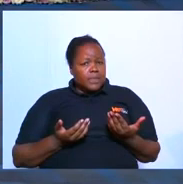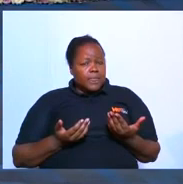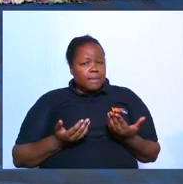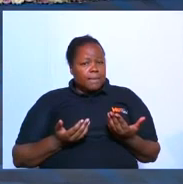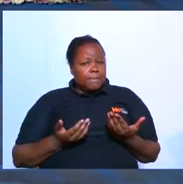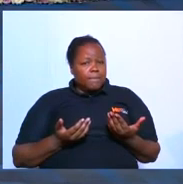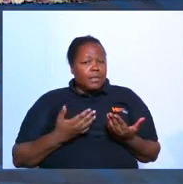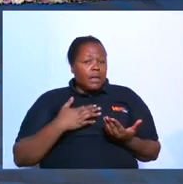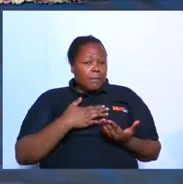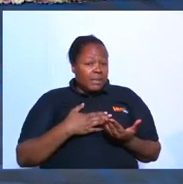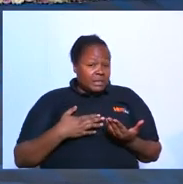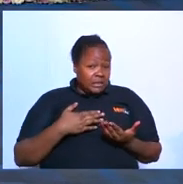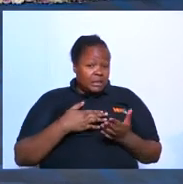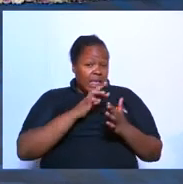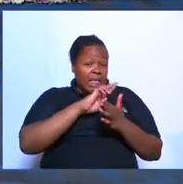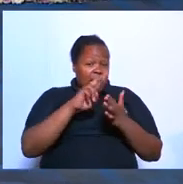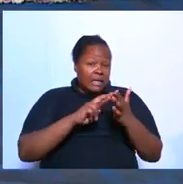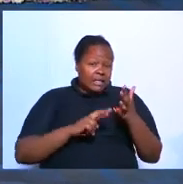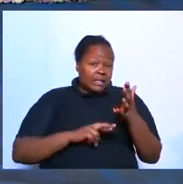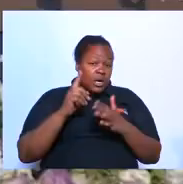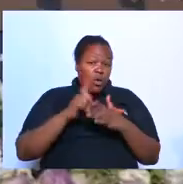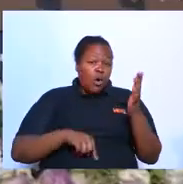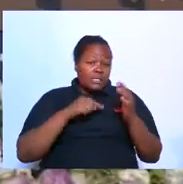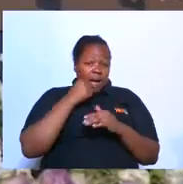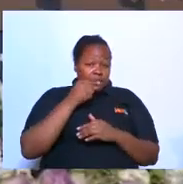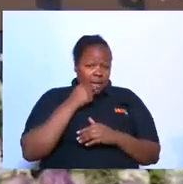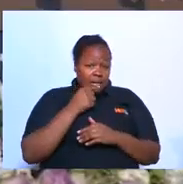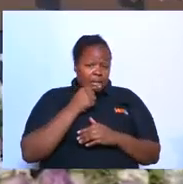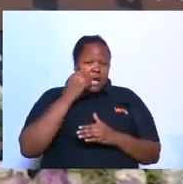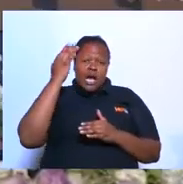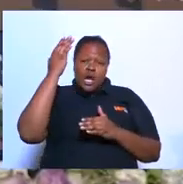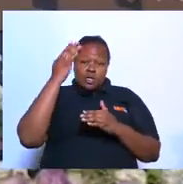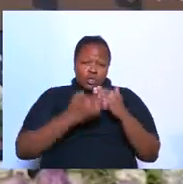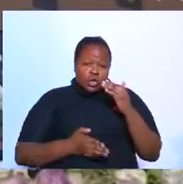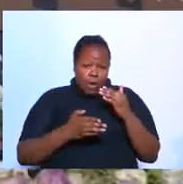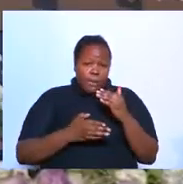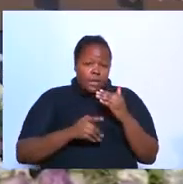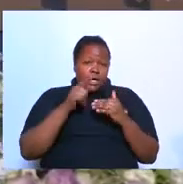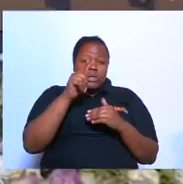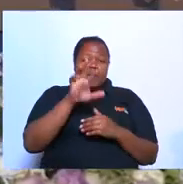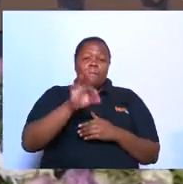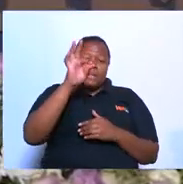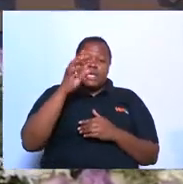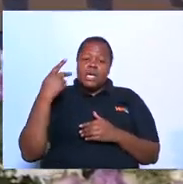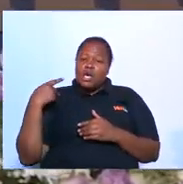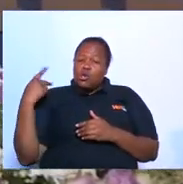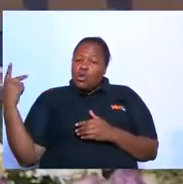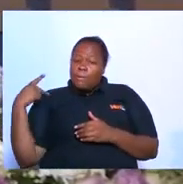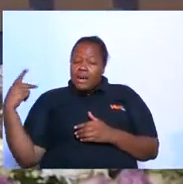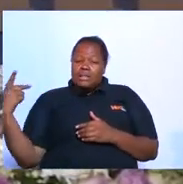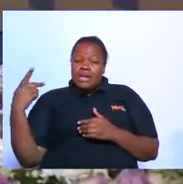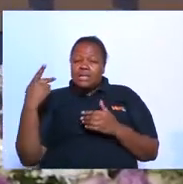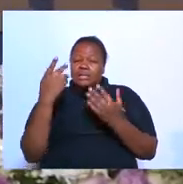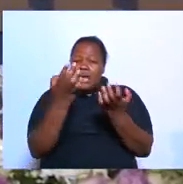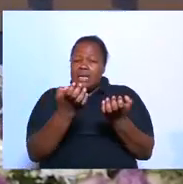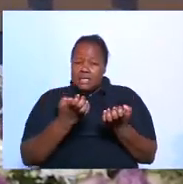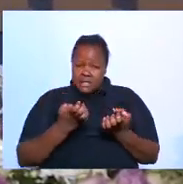read the statement stop prioritizing your partners needs